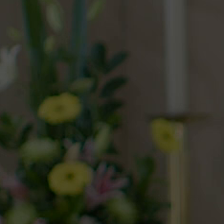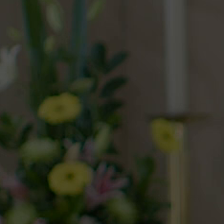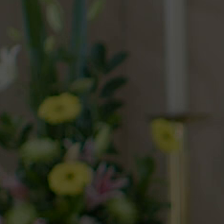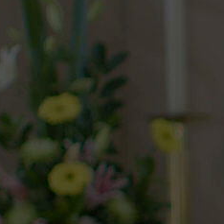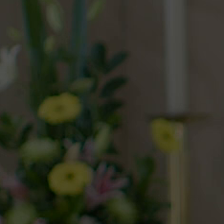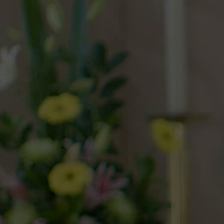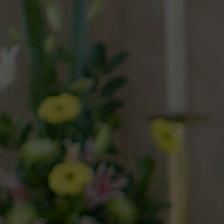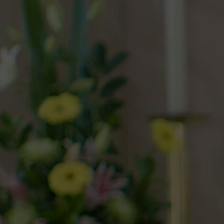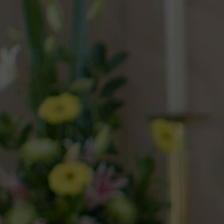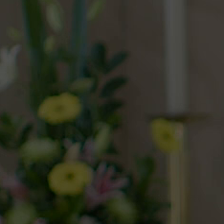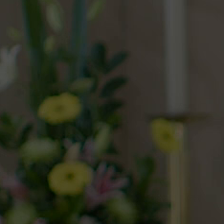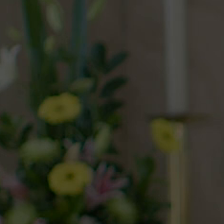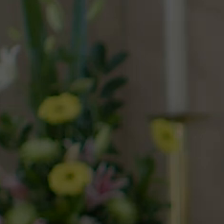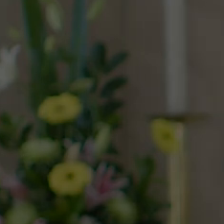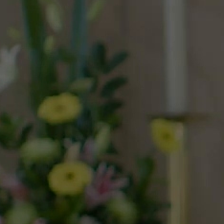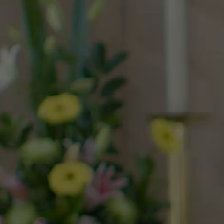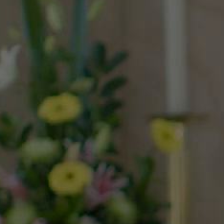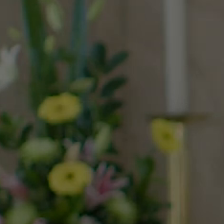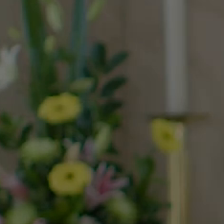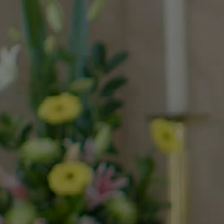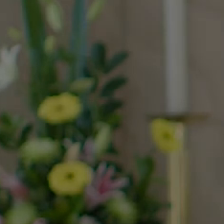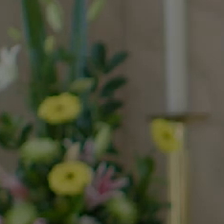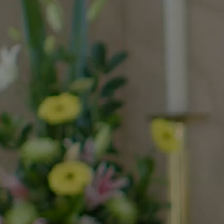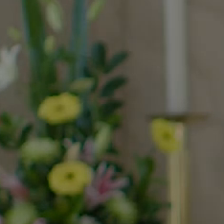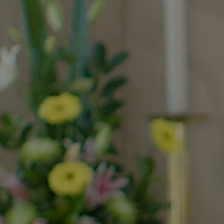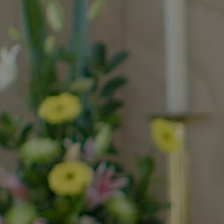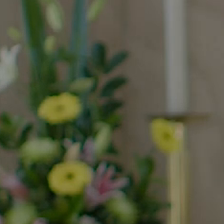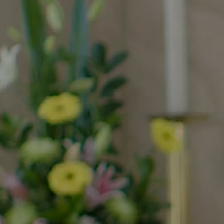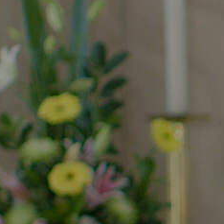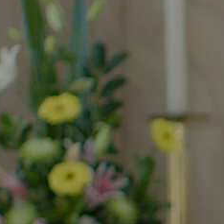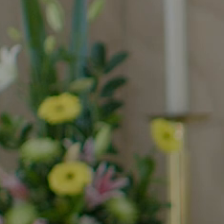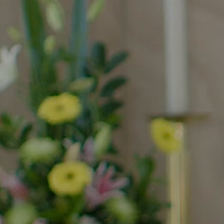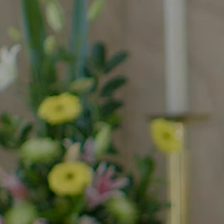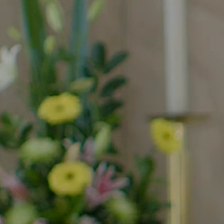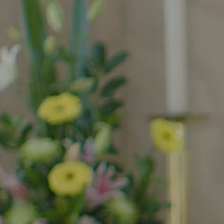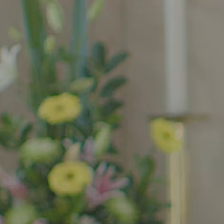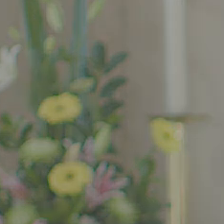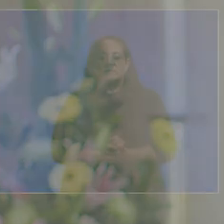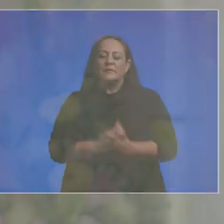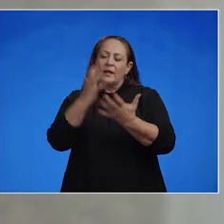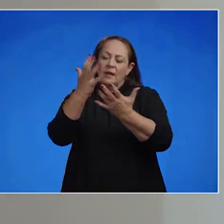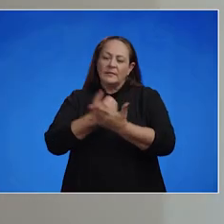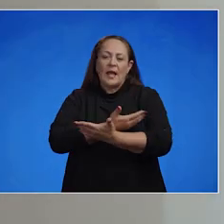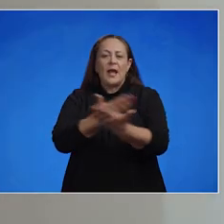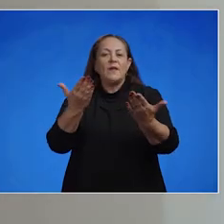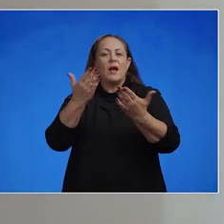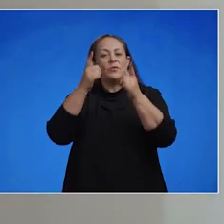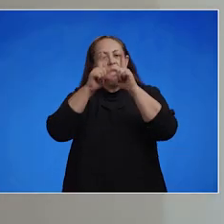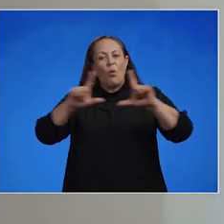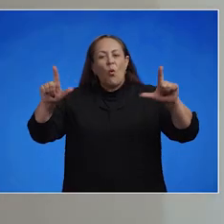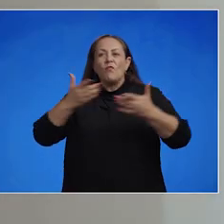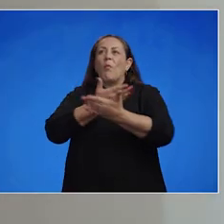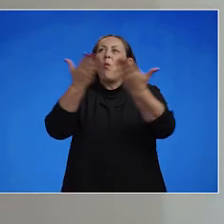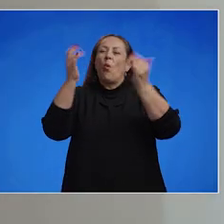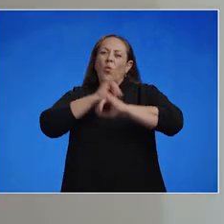against us. And lead us not into temptation, but deliver us from evil. Deliver us, Lord, we